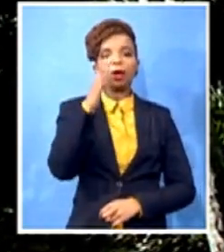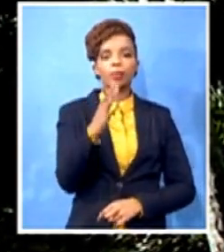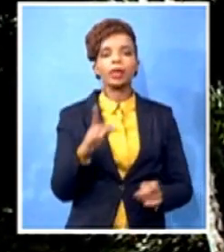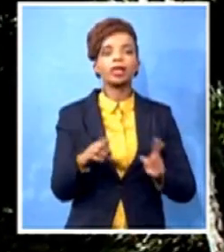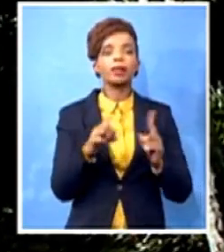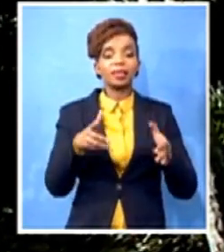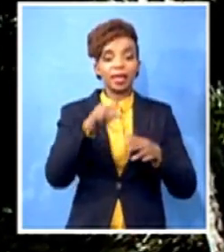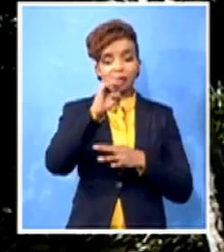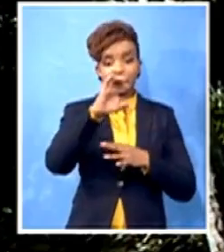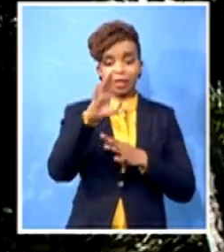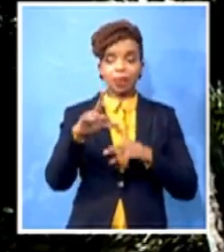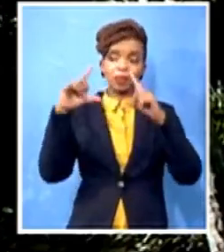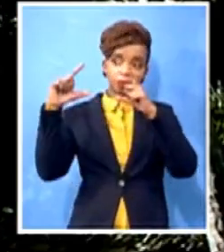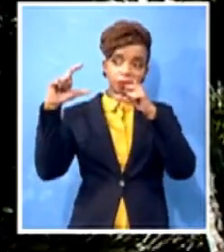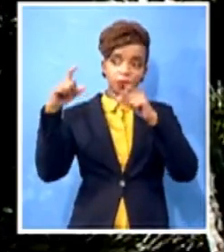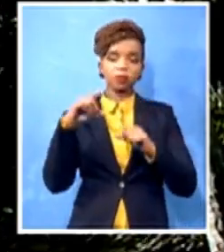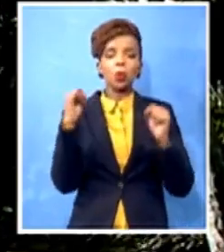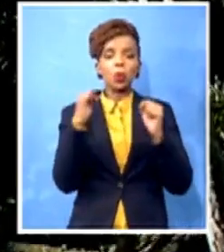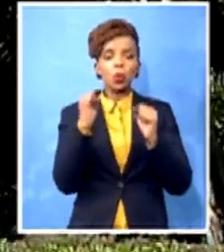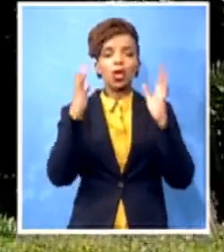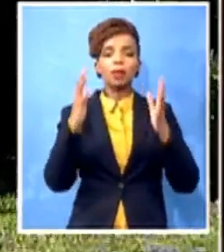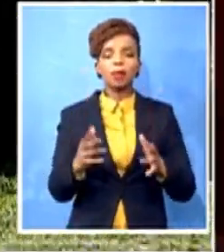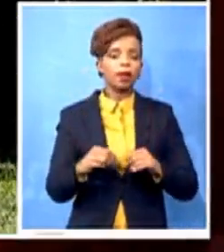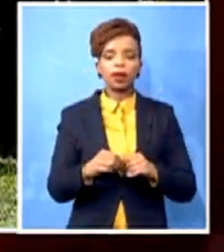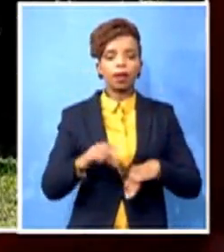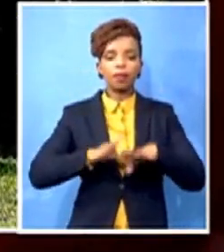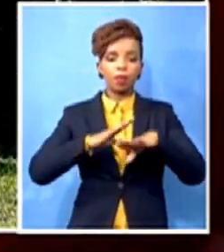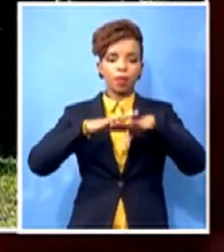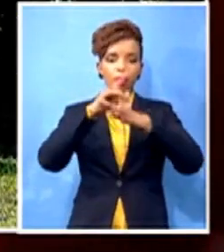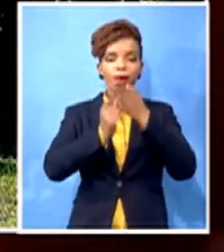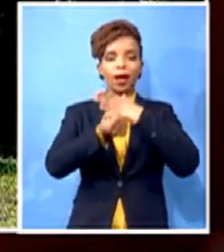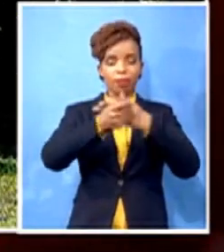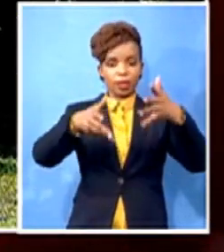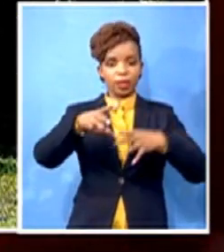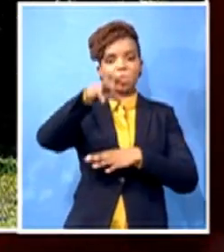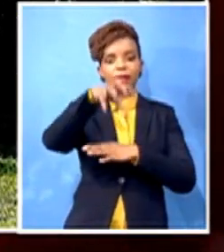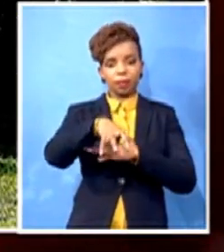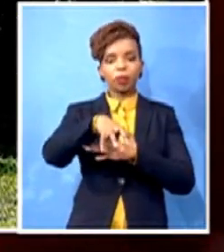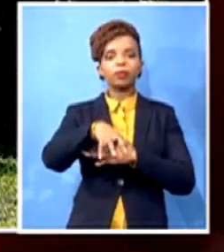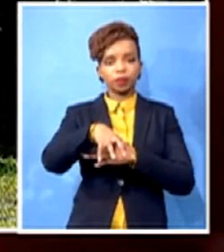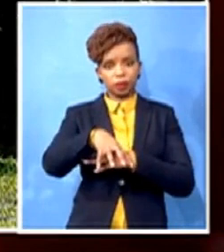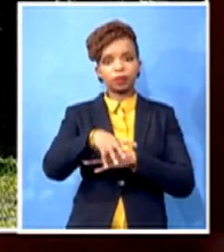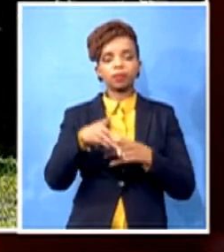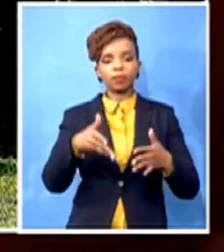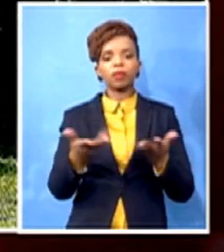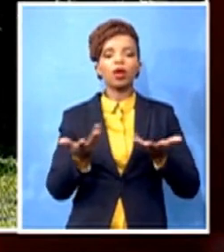much more that's coming from this province and this friendly city of the Nelson Bay Metro. From us and my cameraman